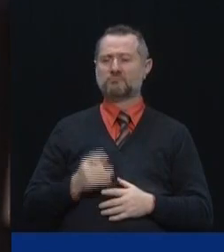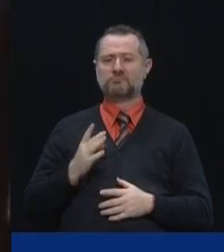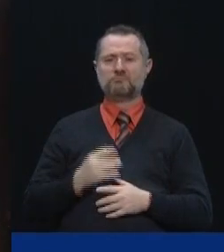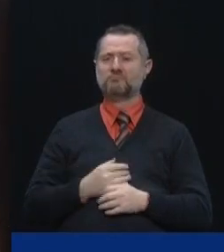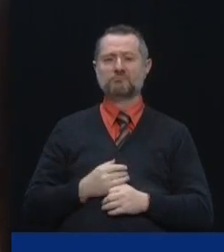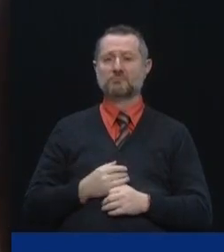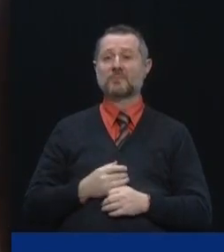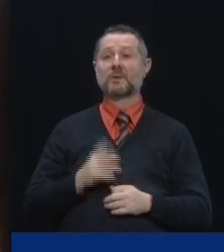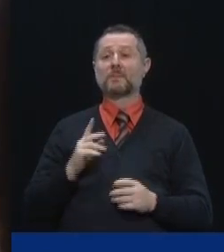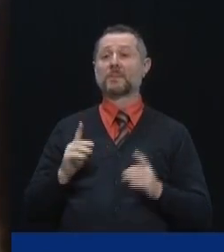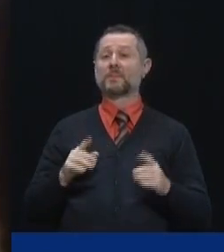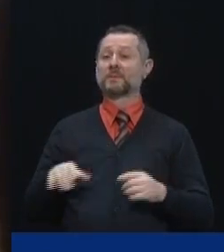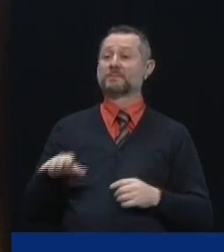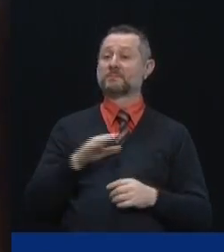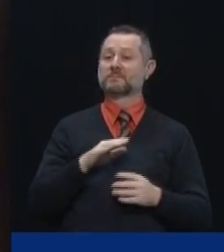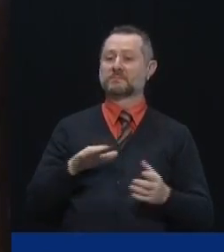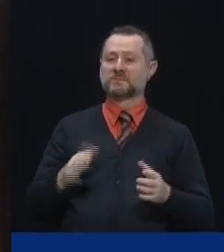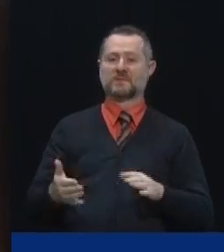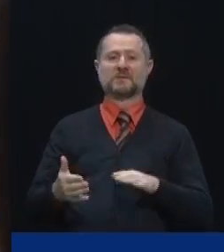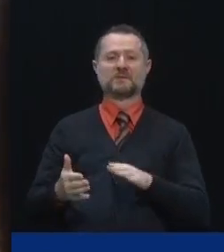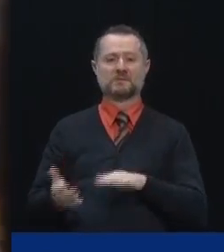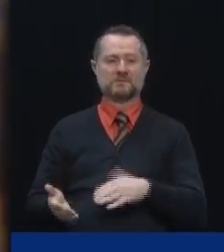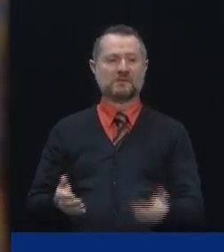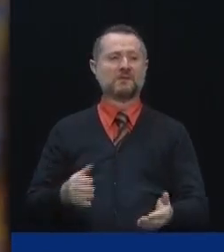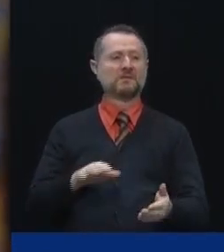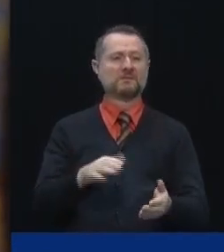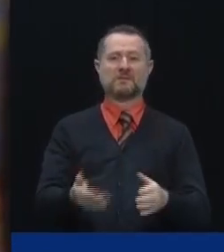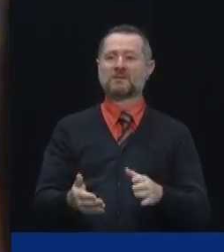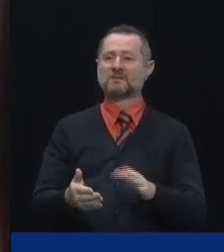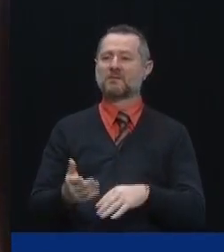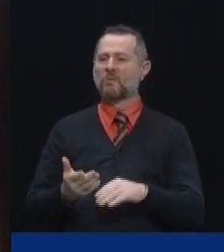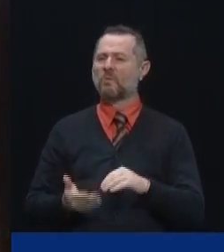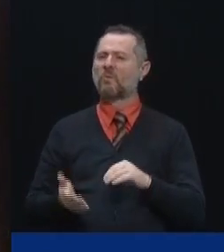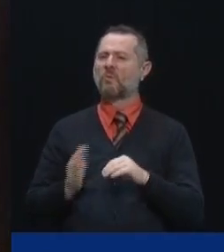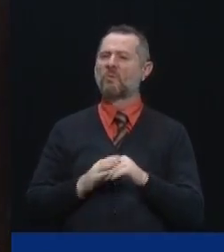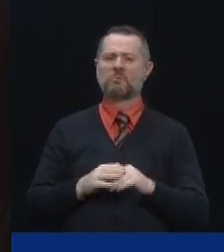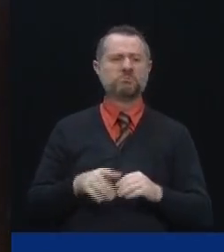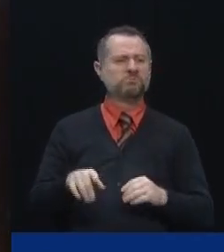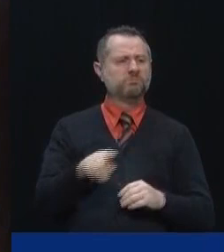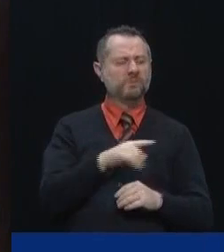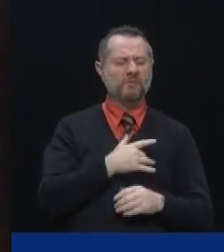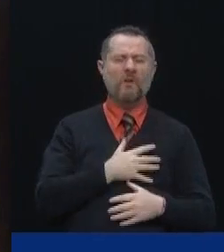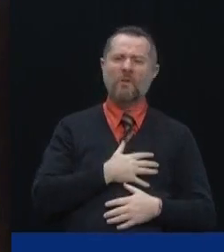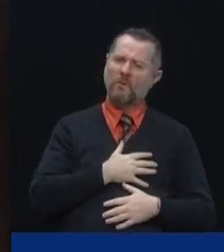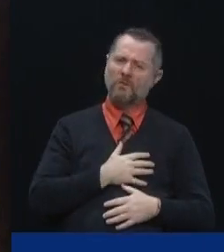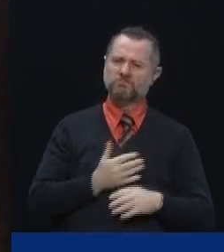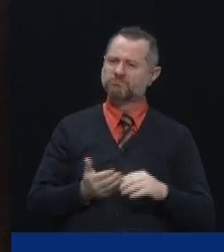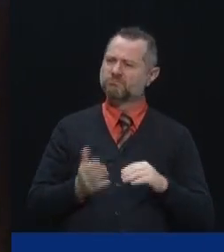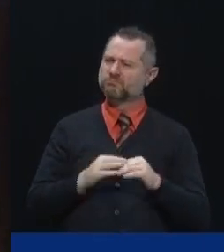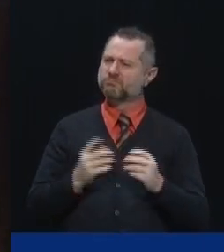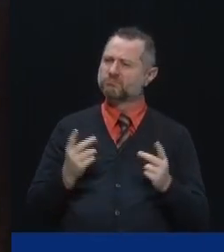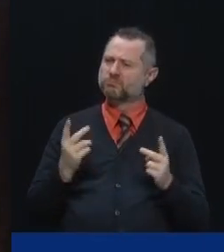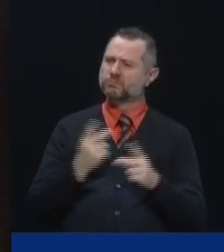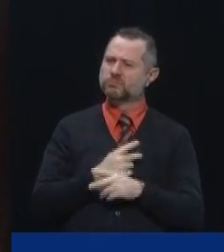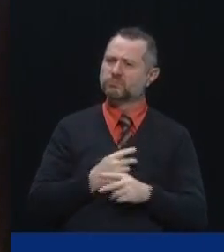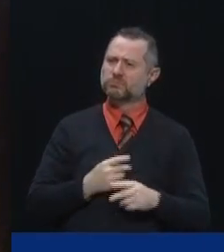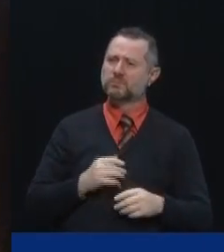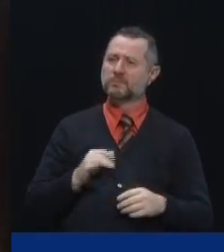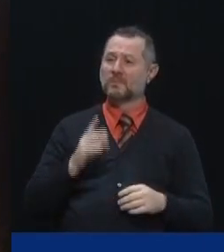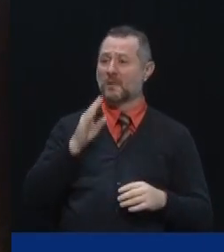death on top of it. Death where people died in hospitals and